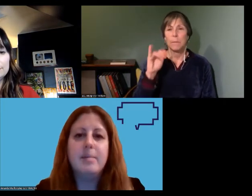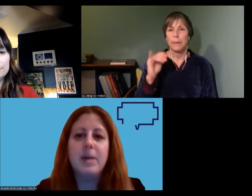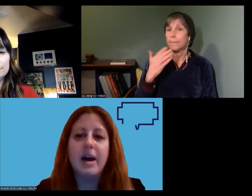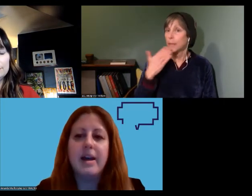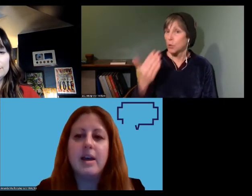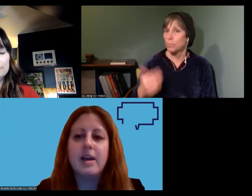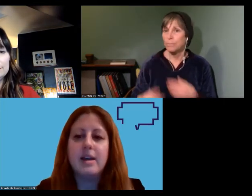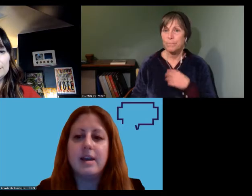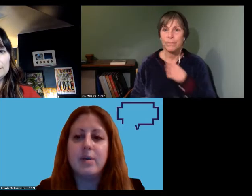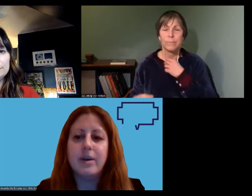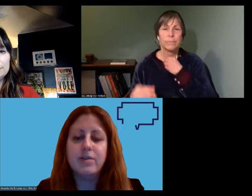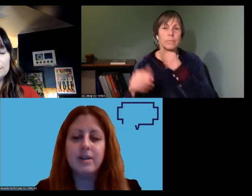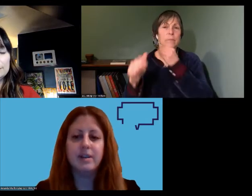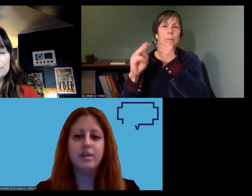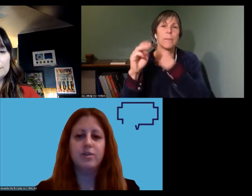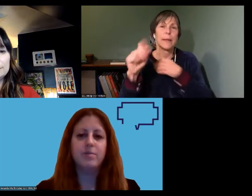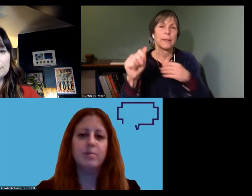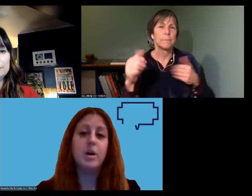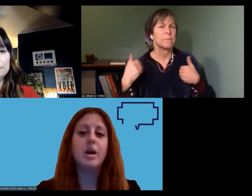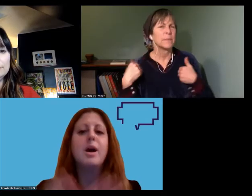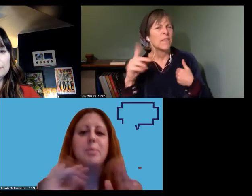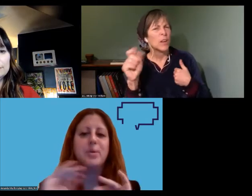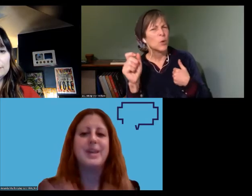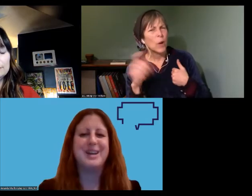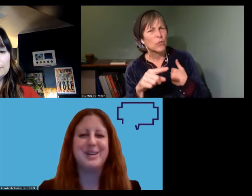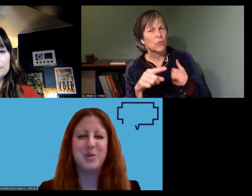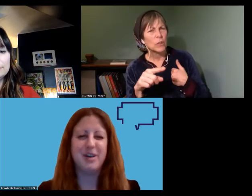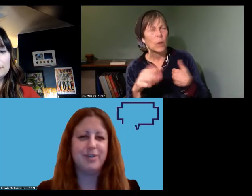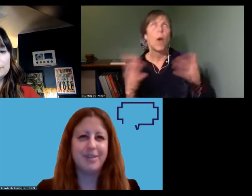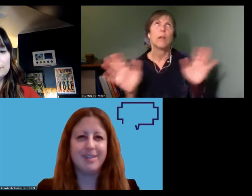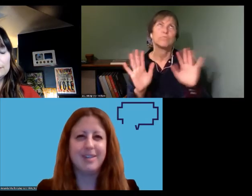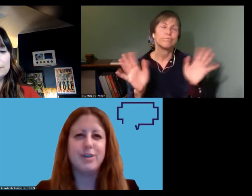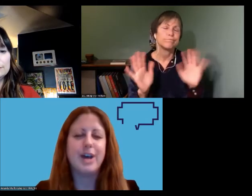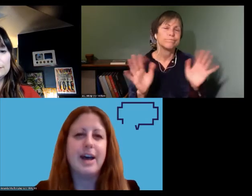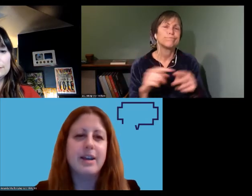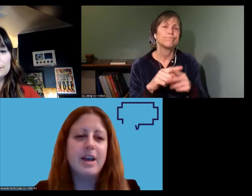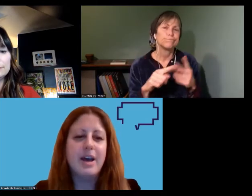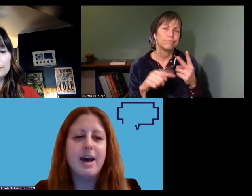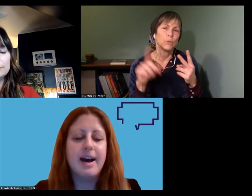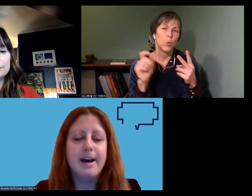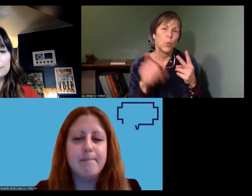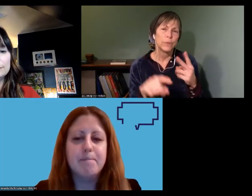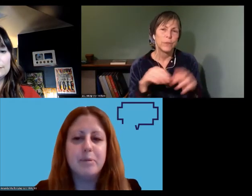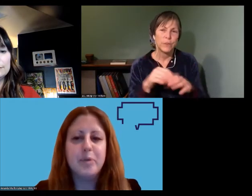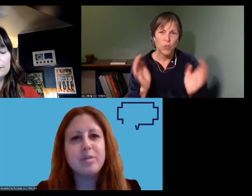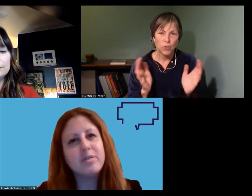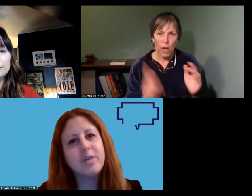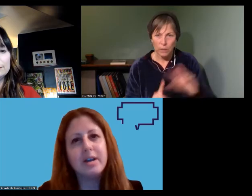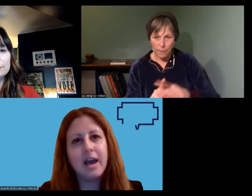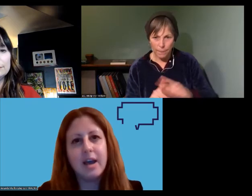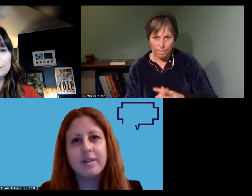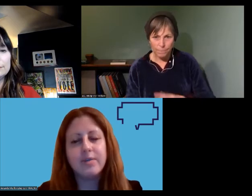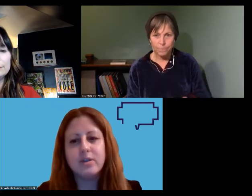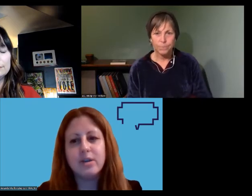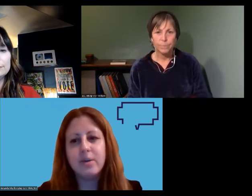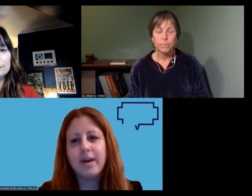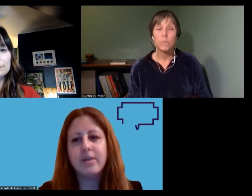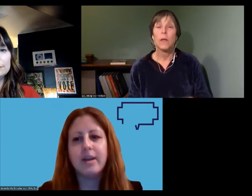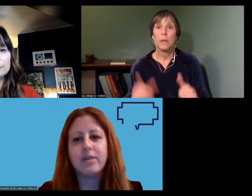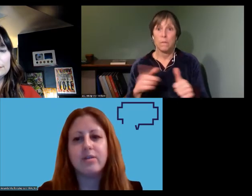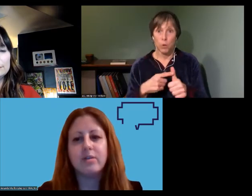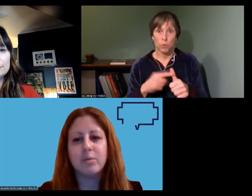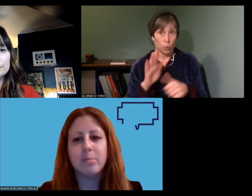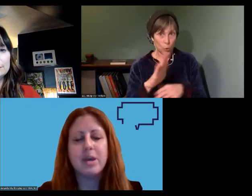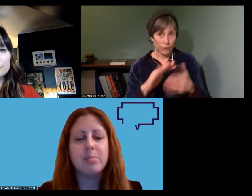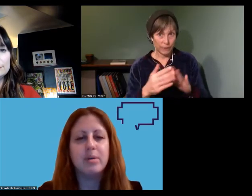um i had a question in the well a couple related questions in the chat um first of all in hyatt'sville do you